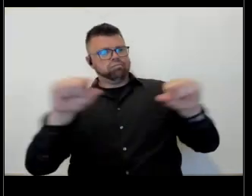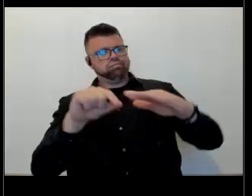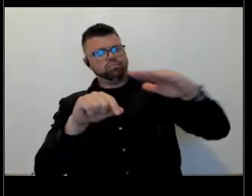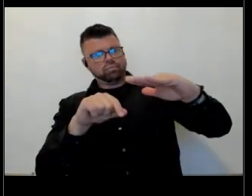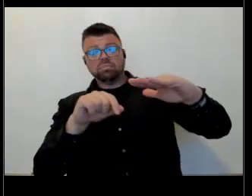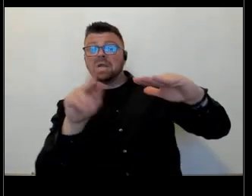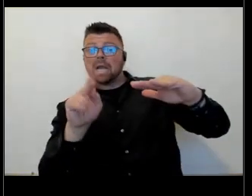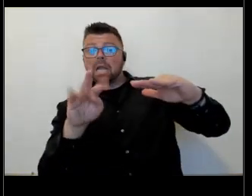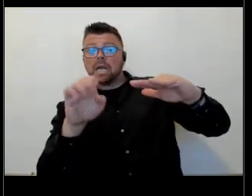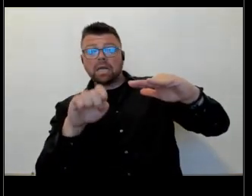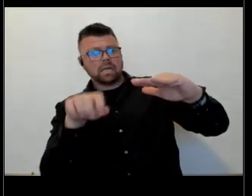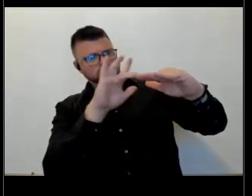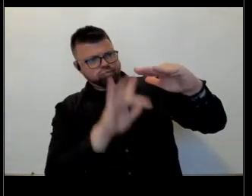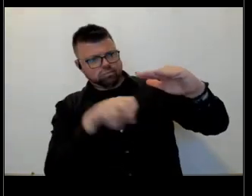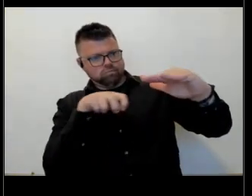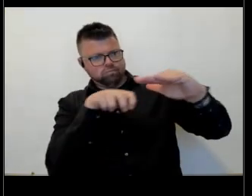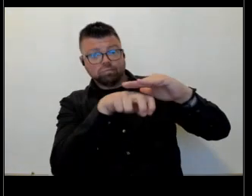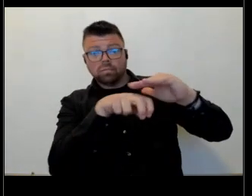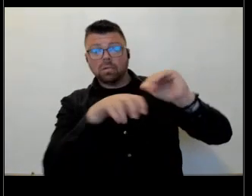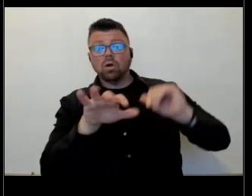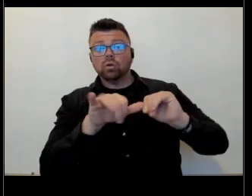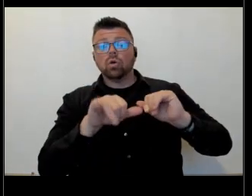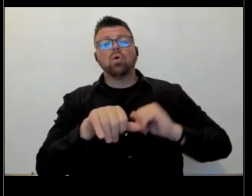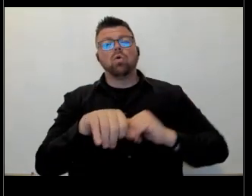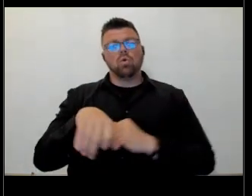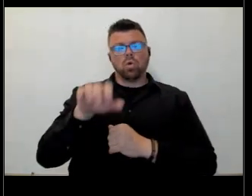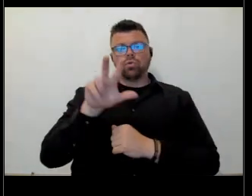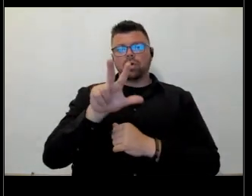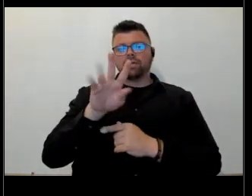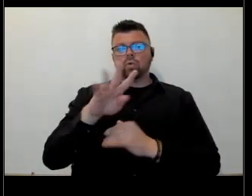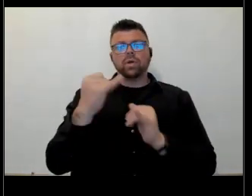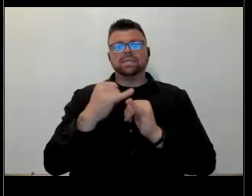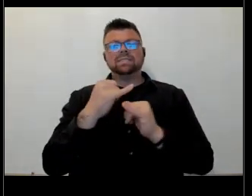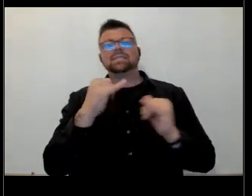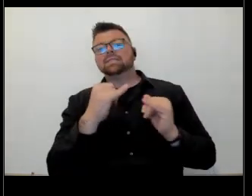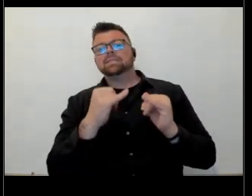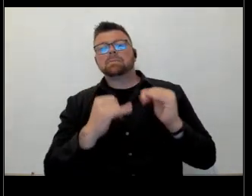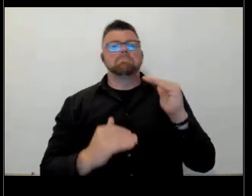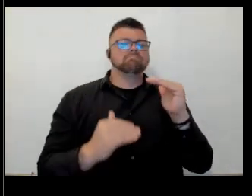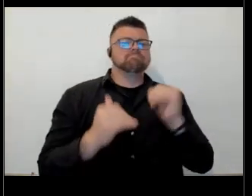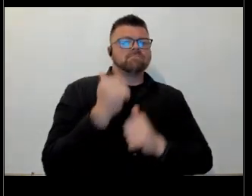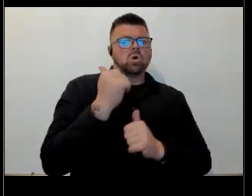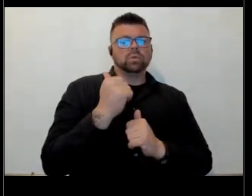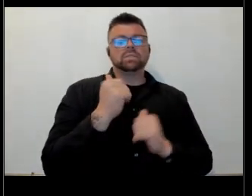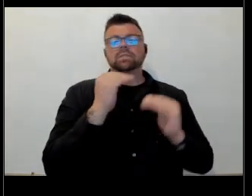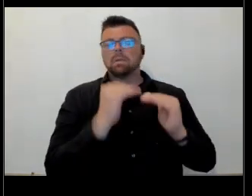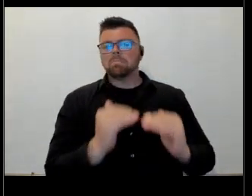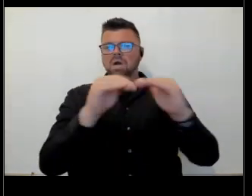and be mounted at 34 inches maximum above the floor.